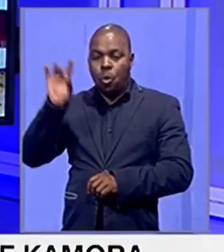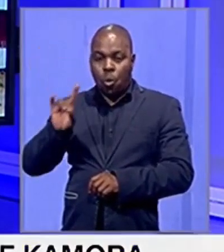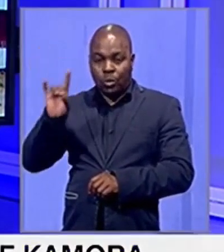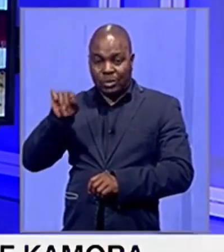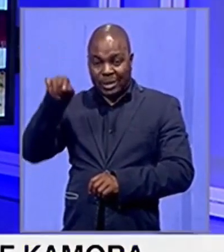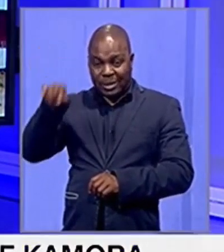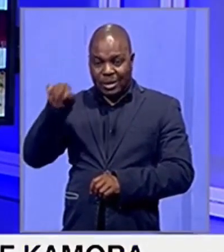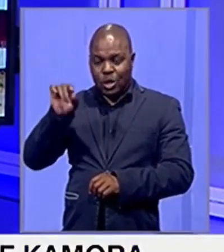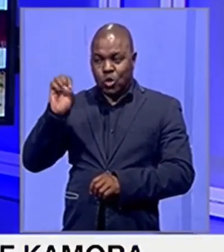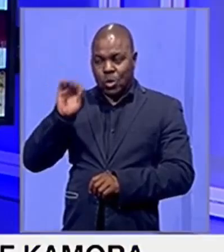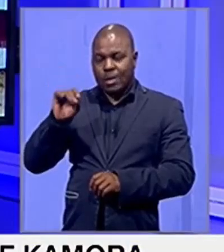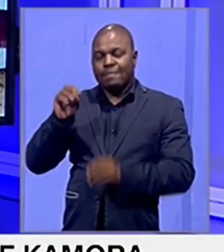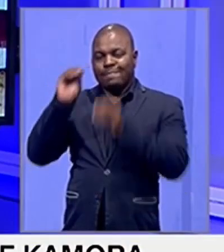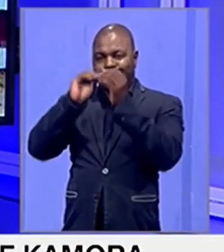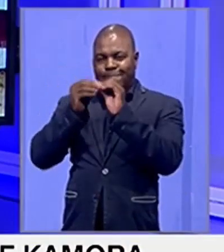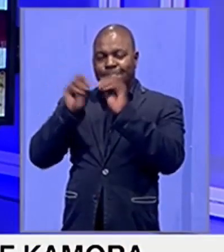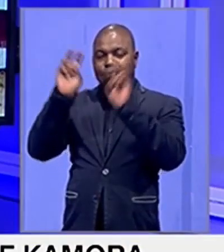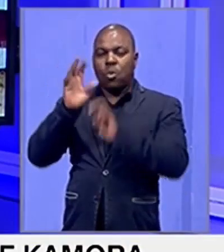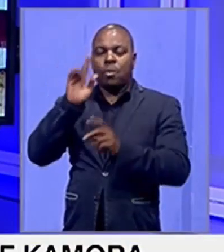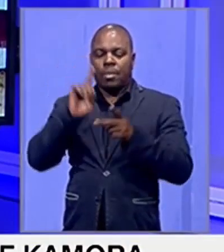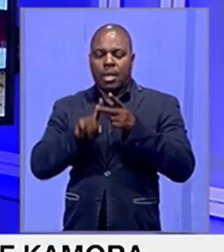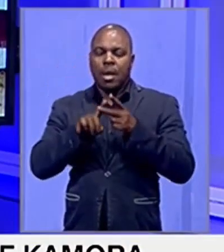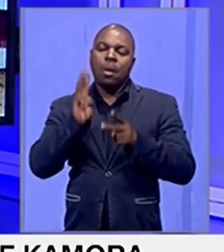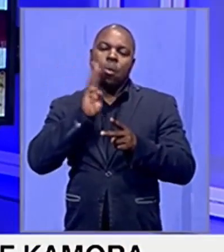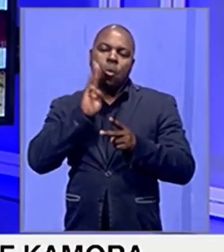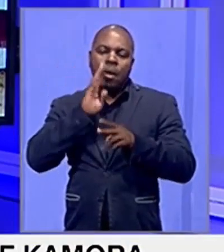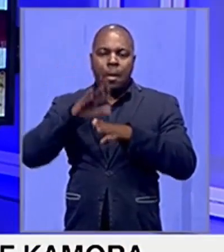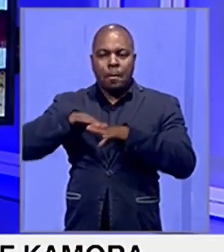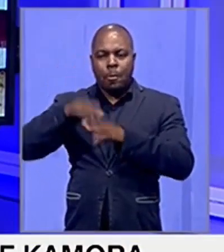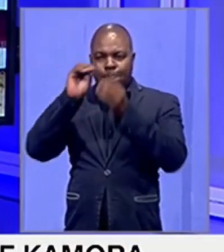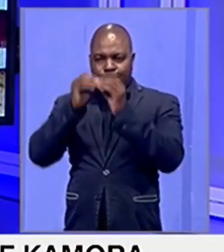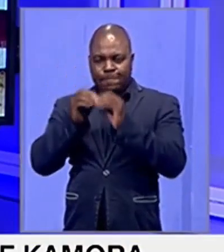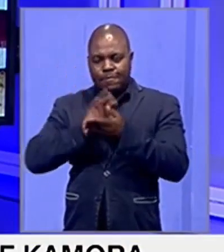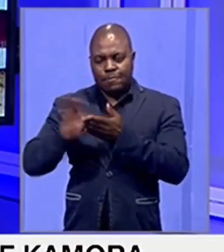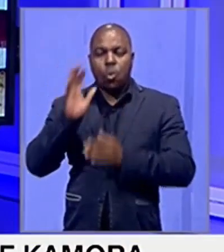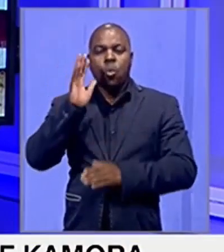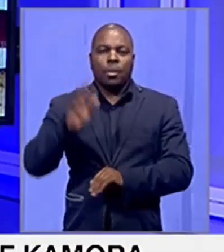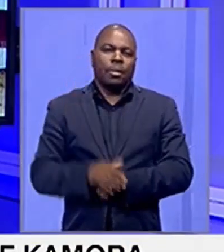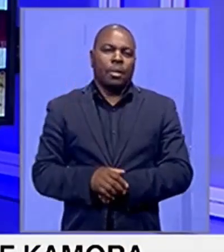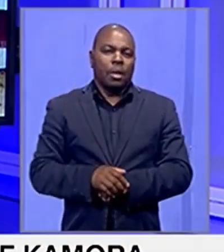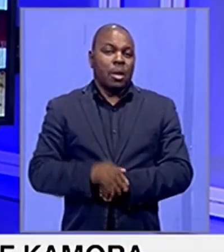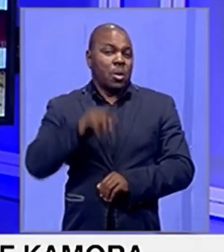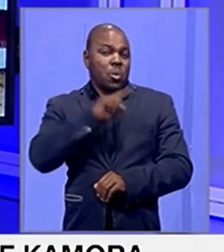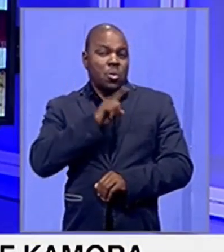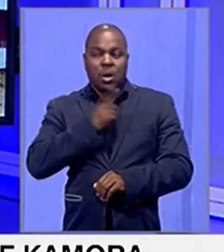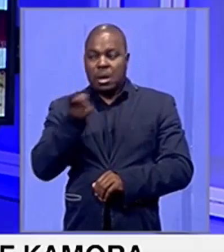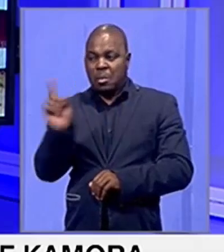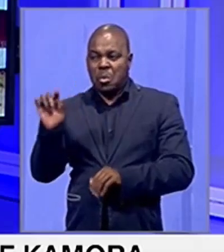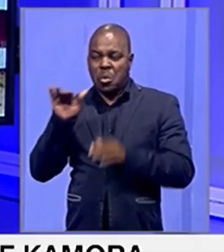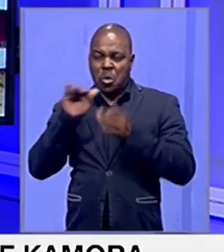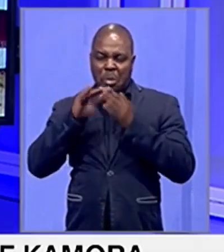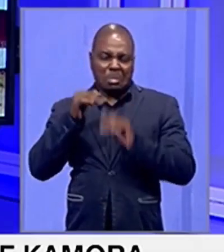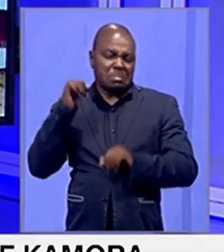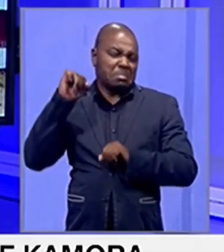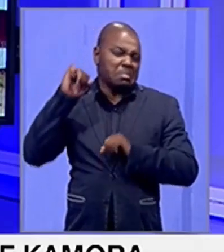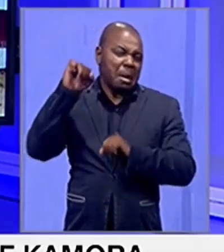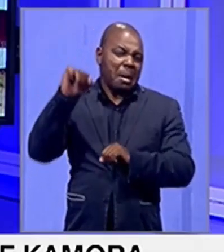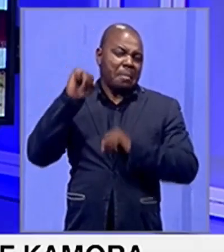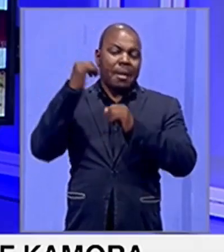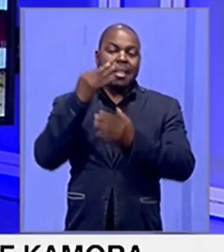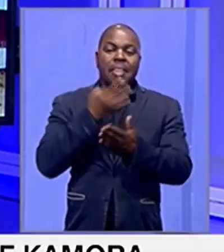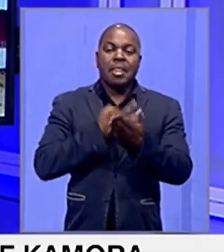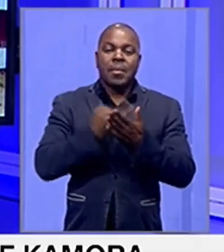o boetse a re baahi ba tla ekeletswa dipompo le disebediswa tse ding tsa bohlweki. Sena se tla ka mora boipilaetso ba baahi ba dibeke tse